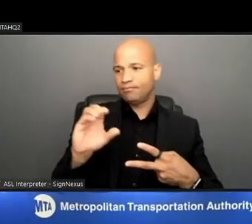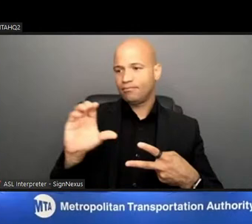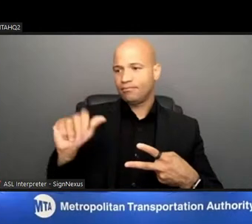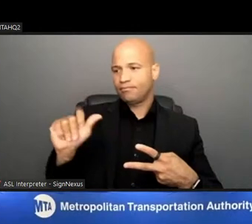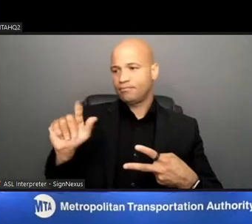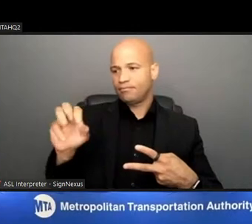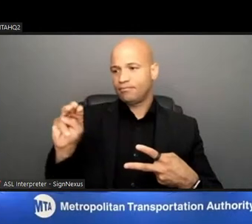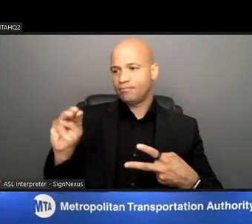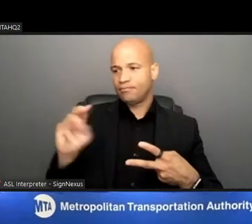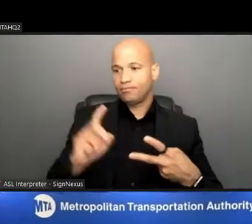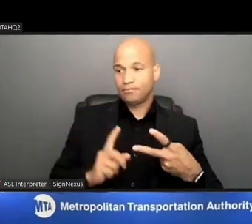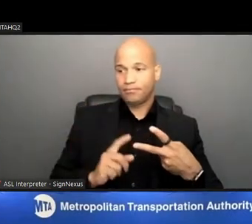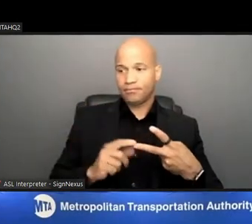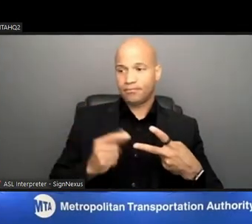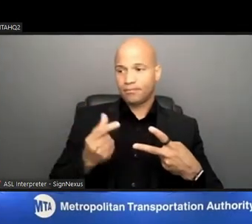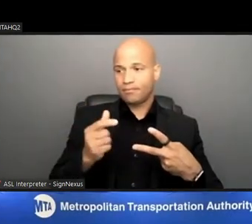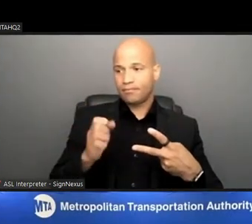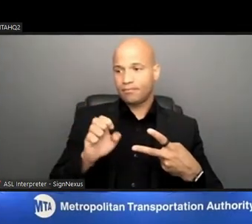George stonebilly